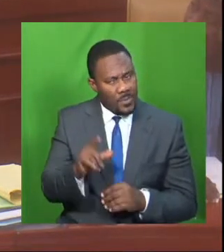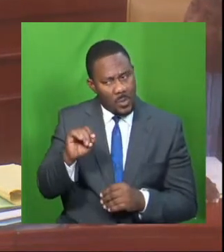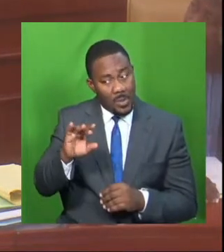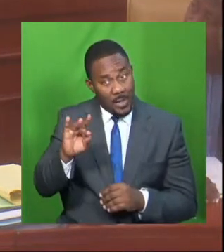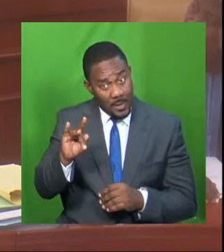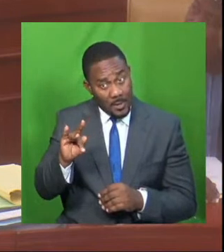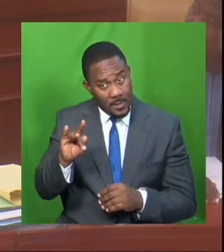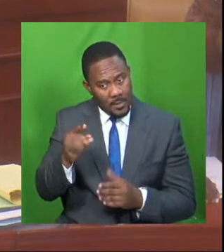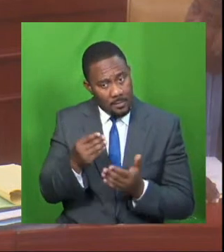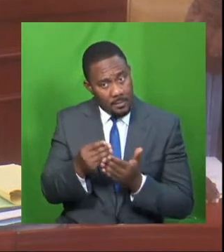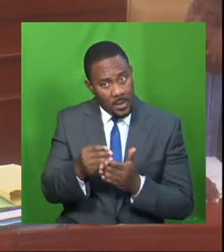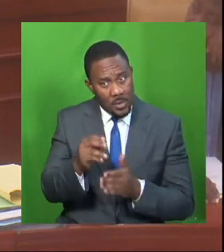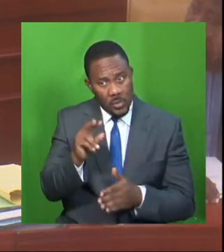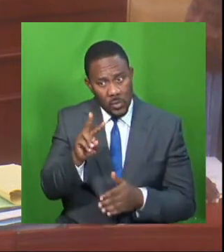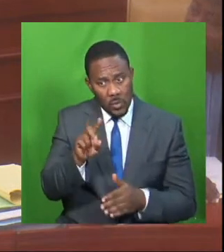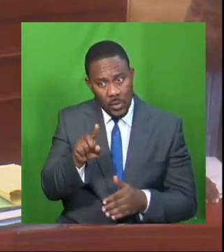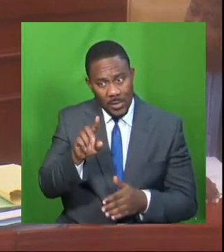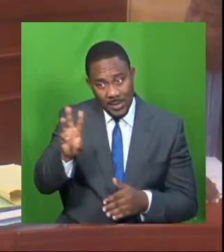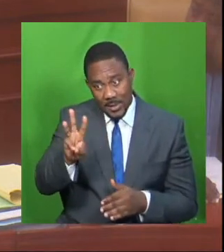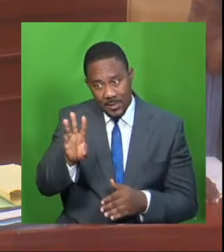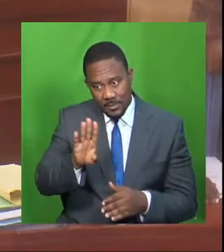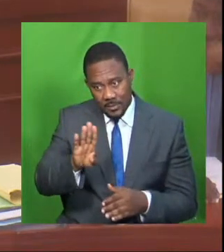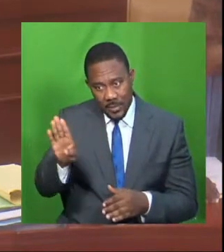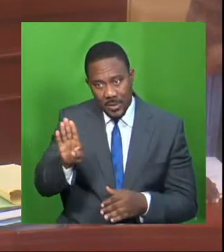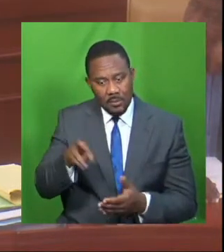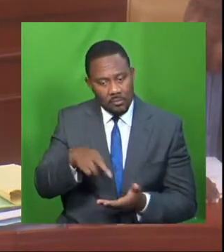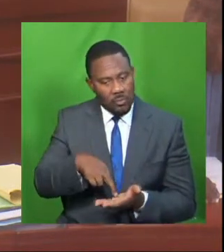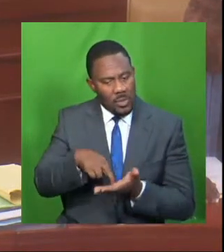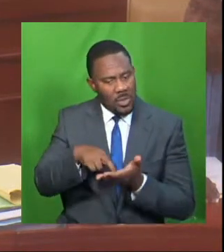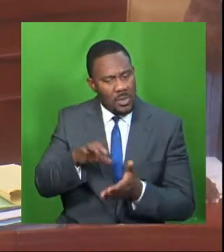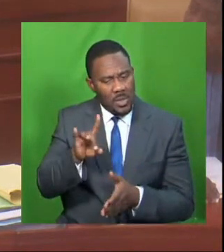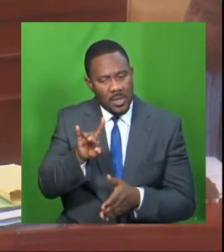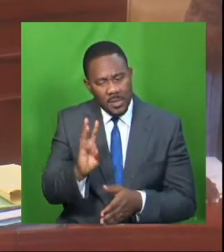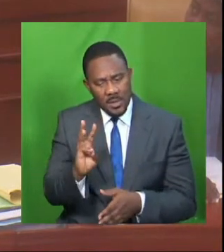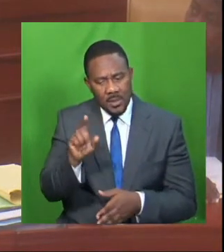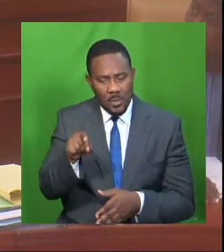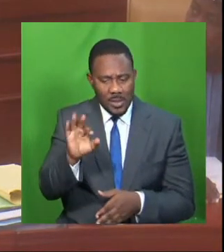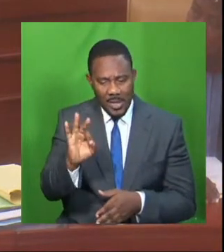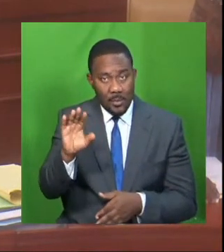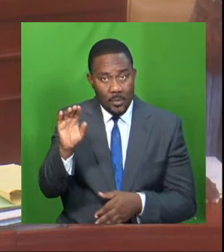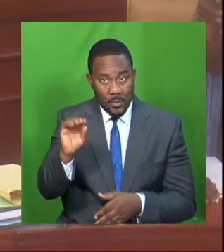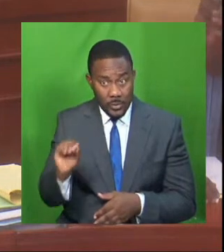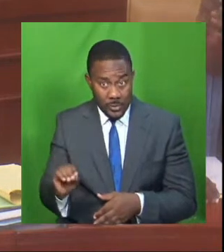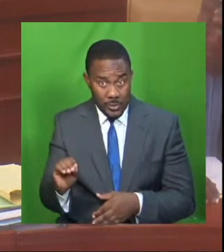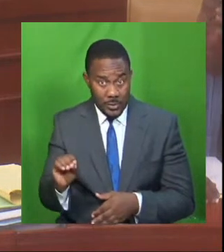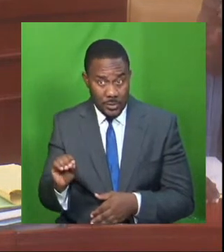Honorable members, may I invite you to page number 12,